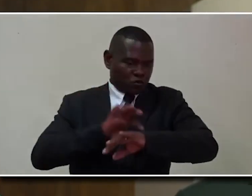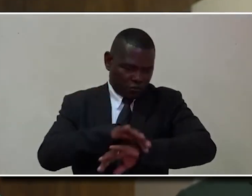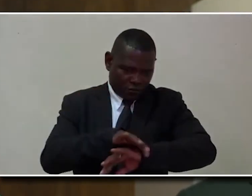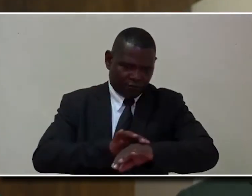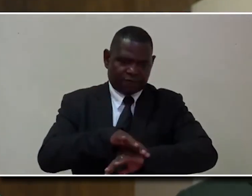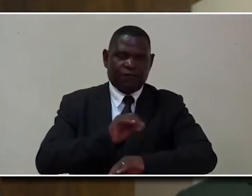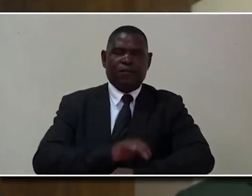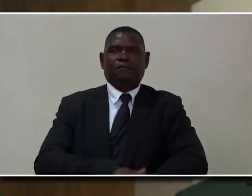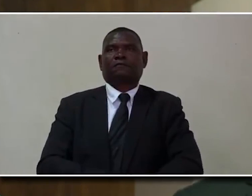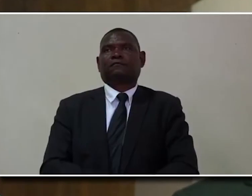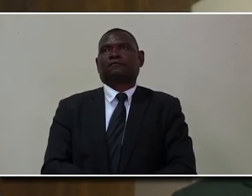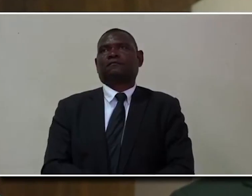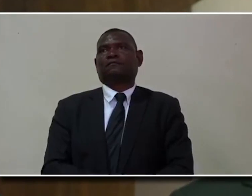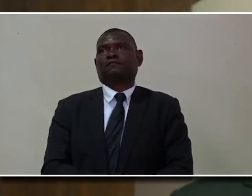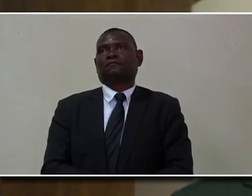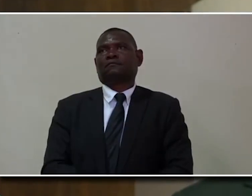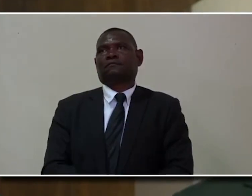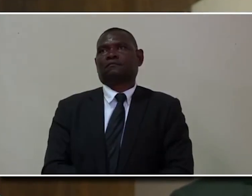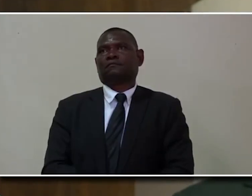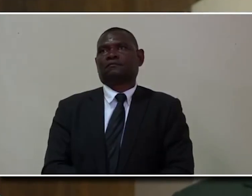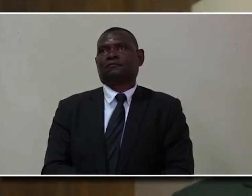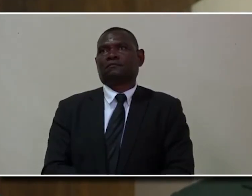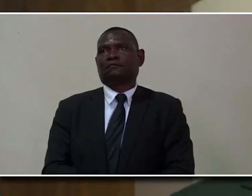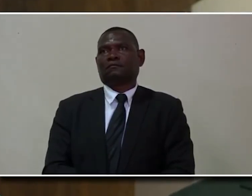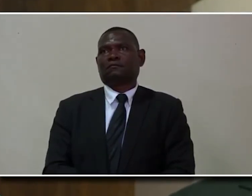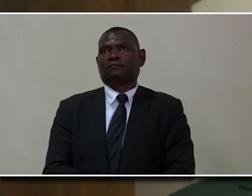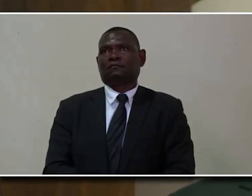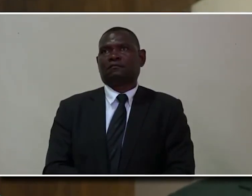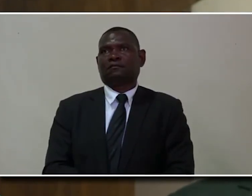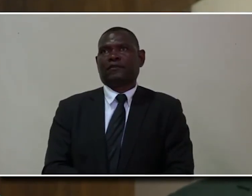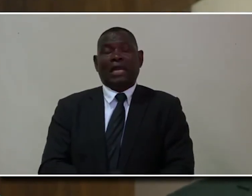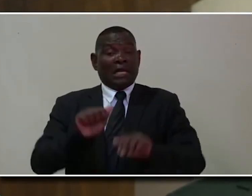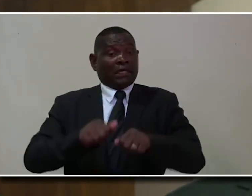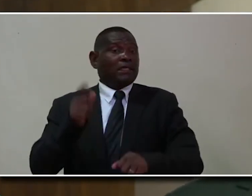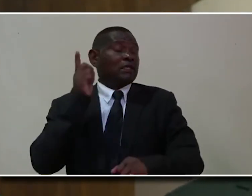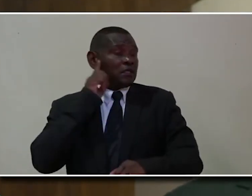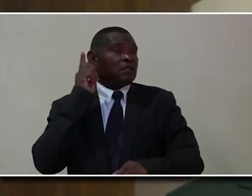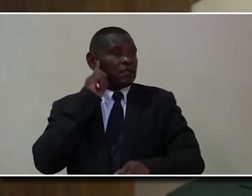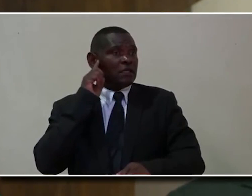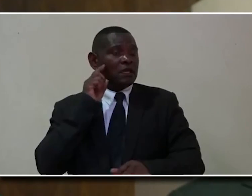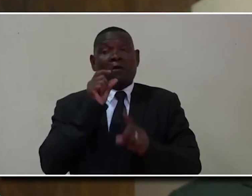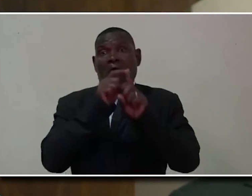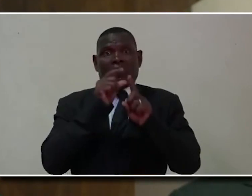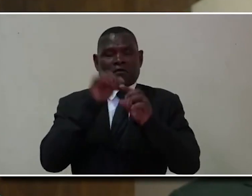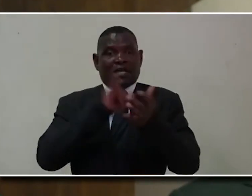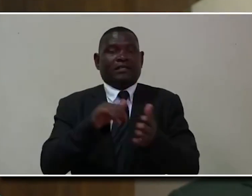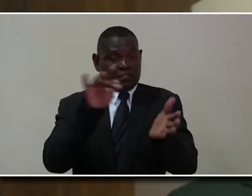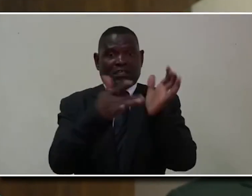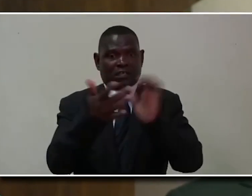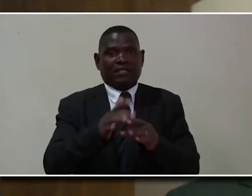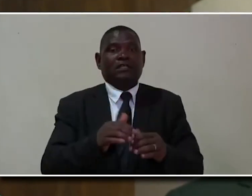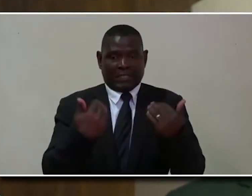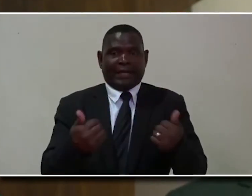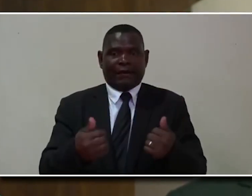already on earth. And we can realize that Jesus is with us and is on our side.